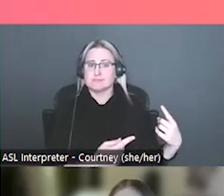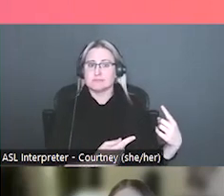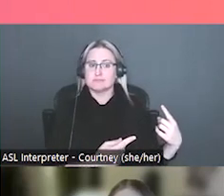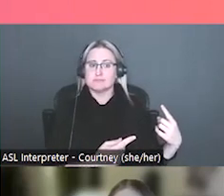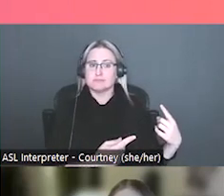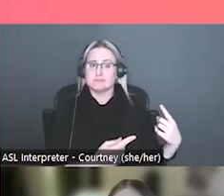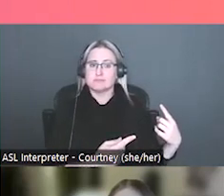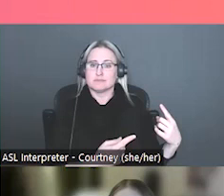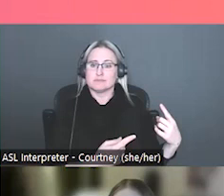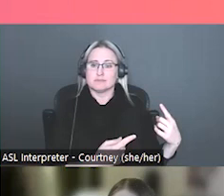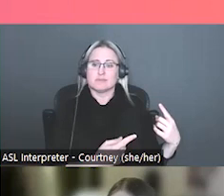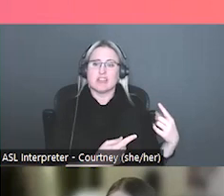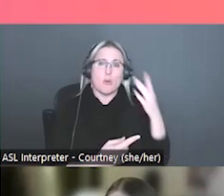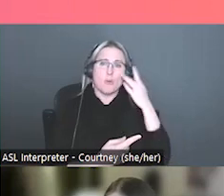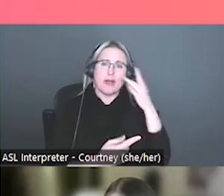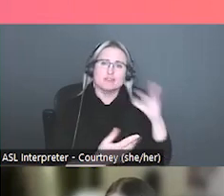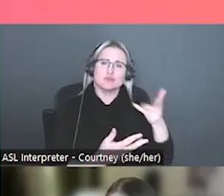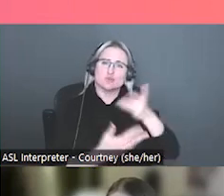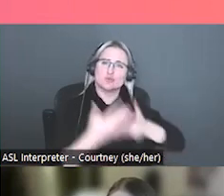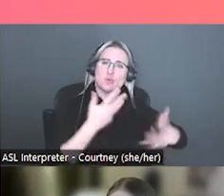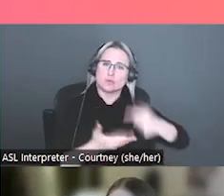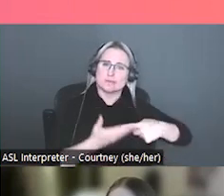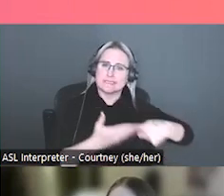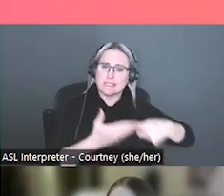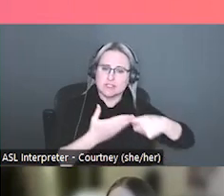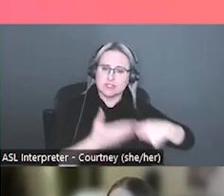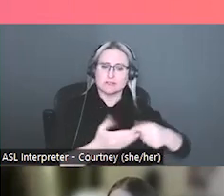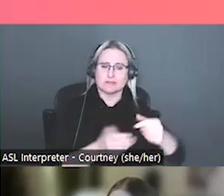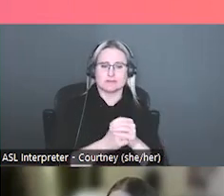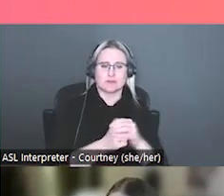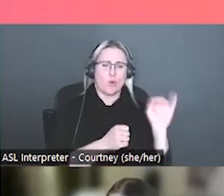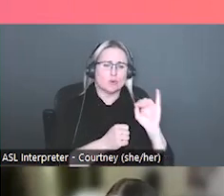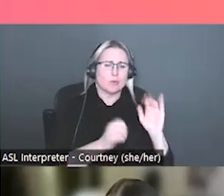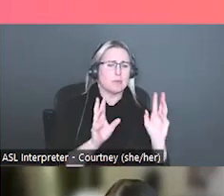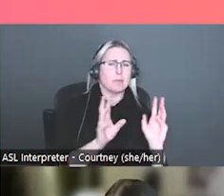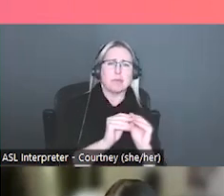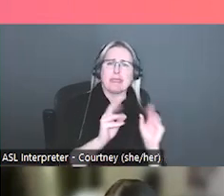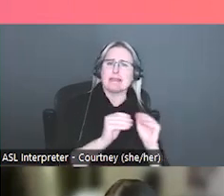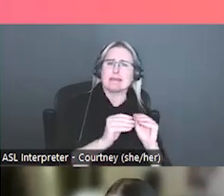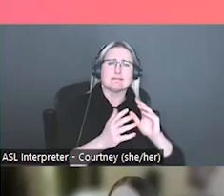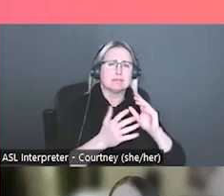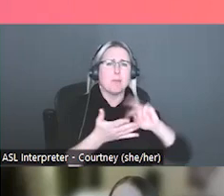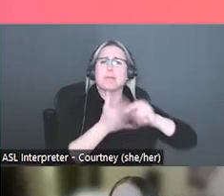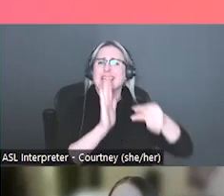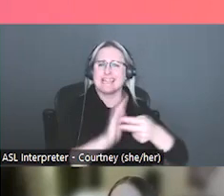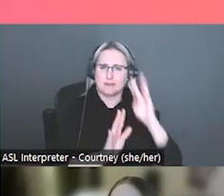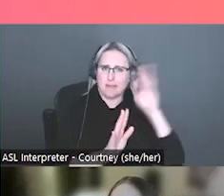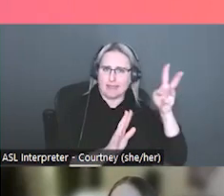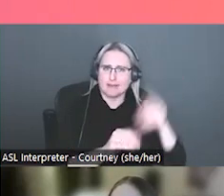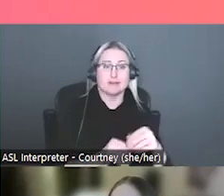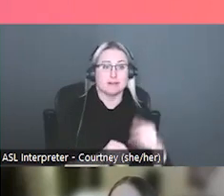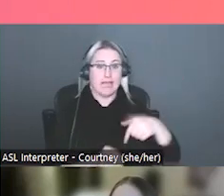meaning making and social discourses, which is basically this web of attitudes, ideas, practices